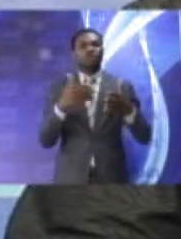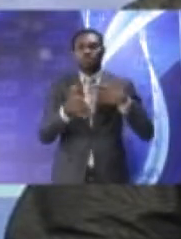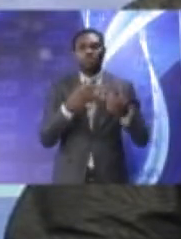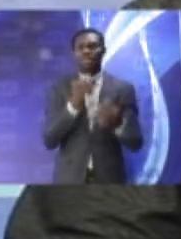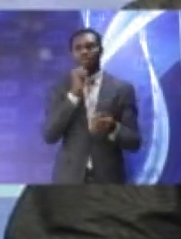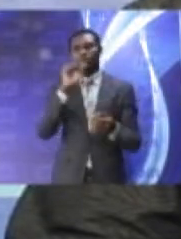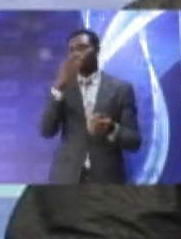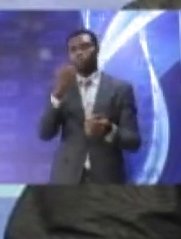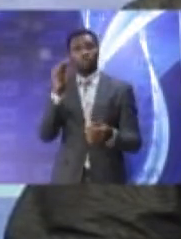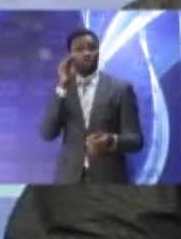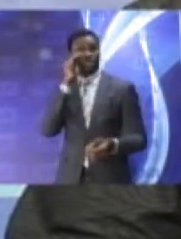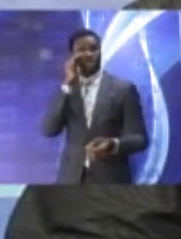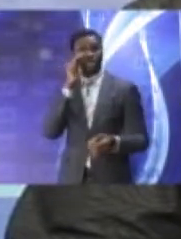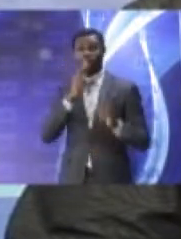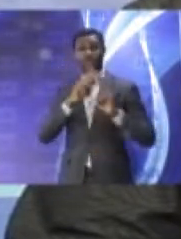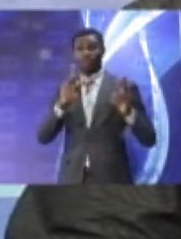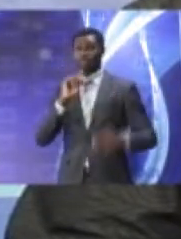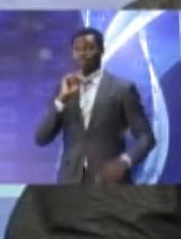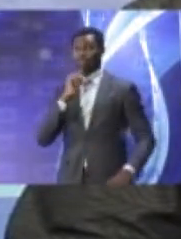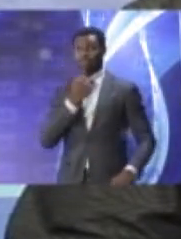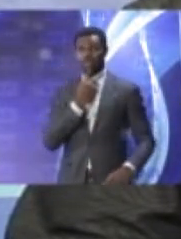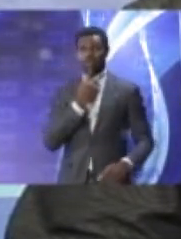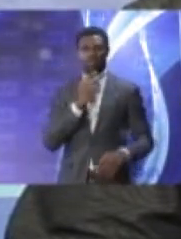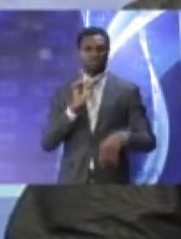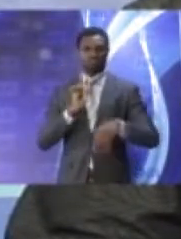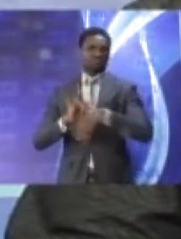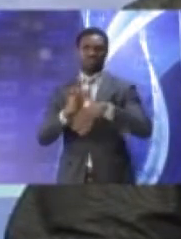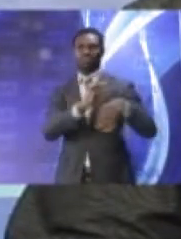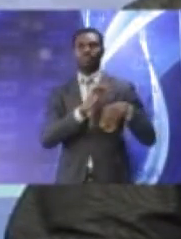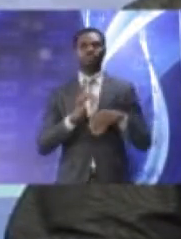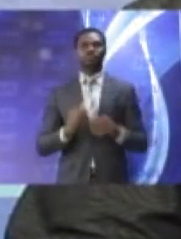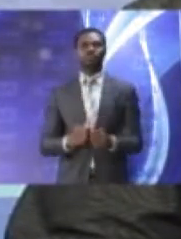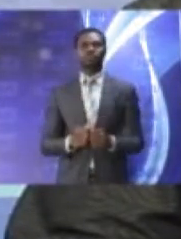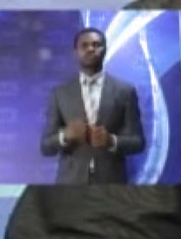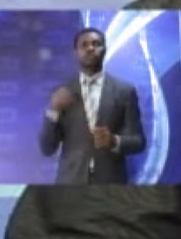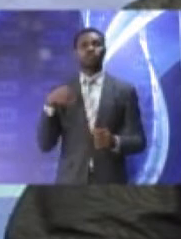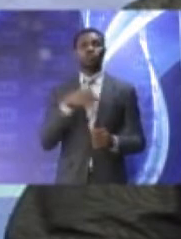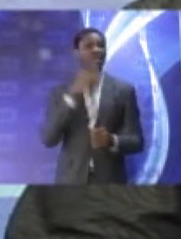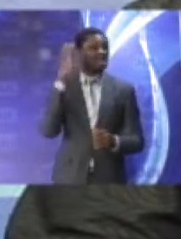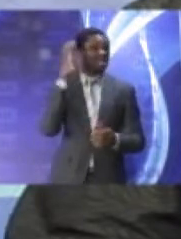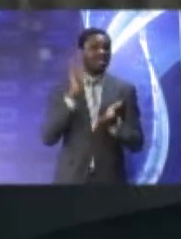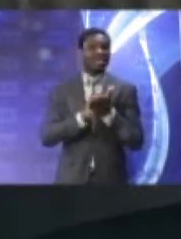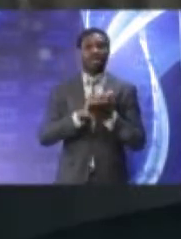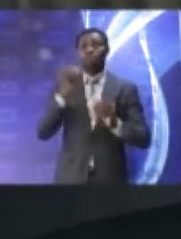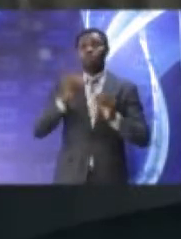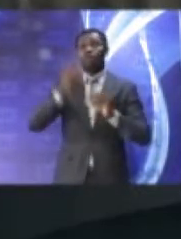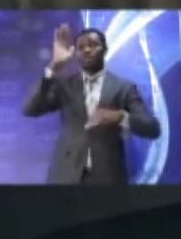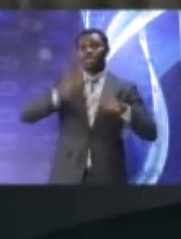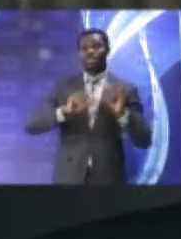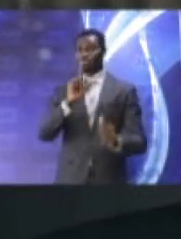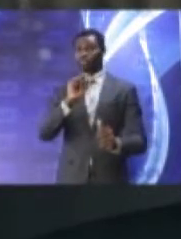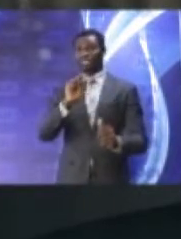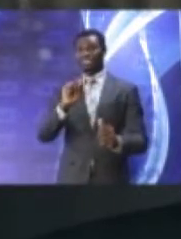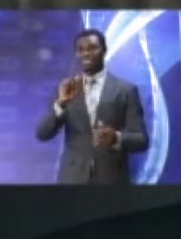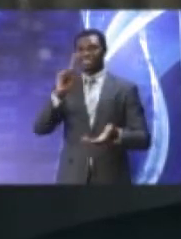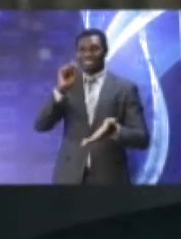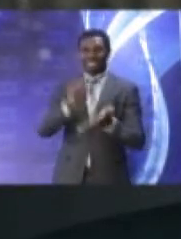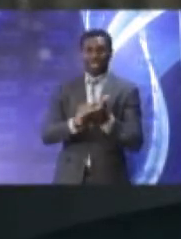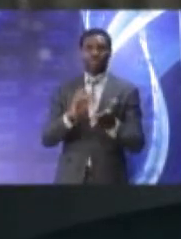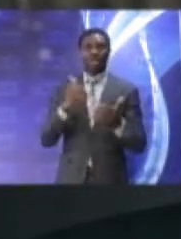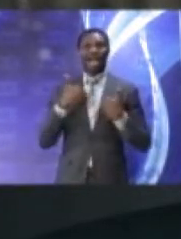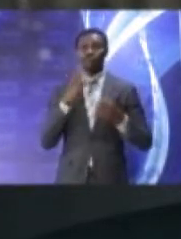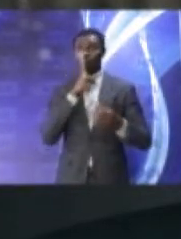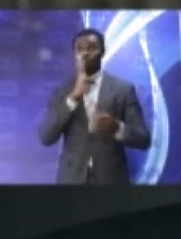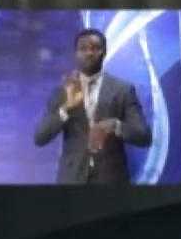disease. So it's very, very severe infection. Okay, we hear that more than 20,000 pigs have been affected. How vibrant is the